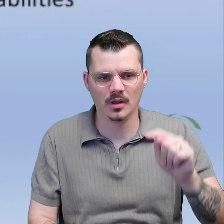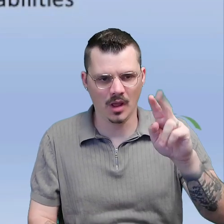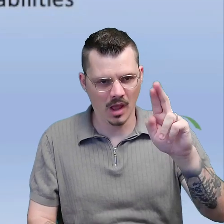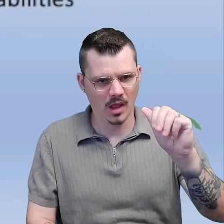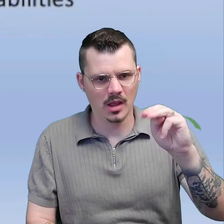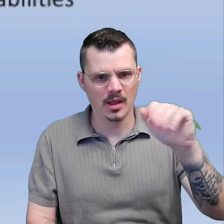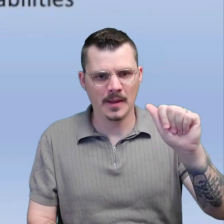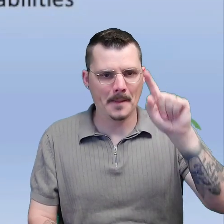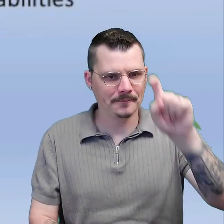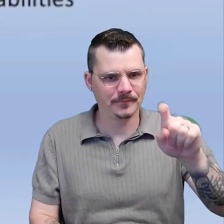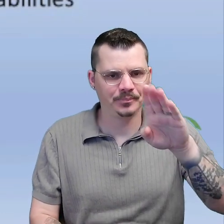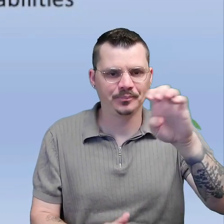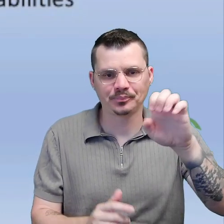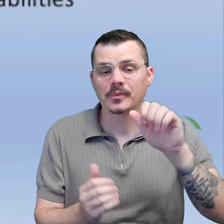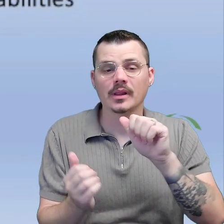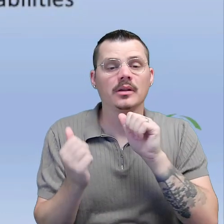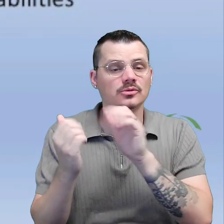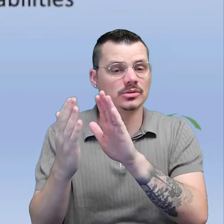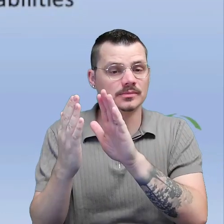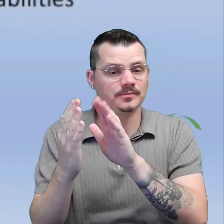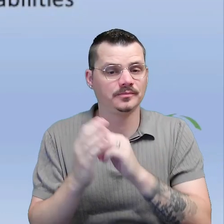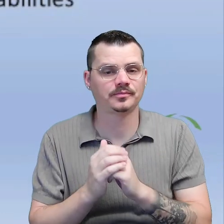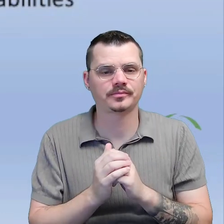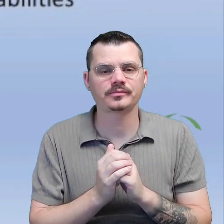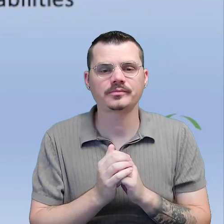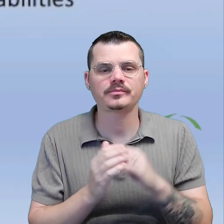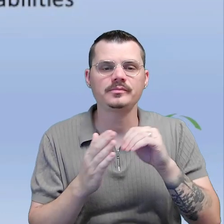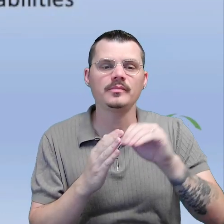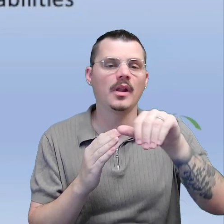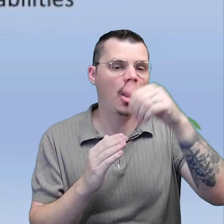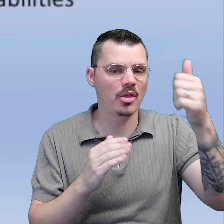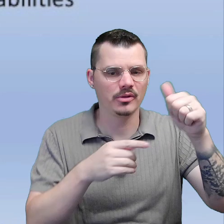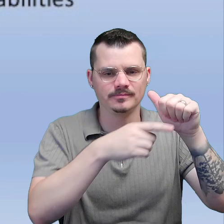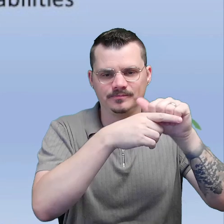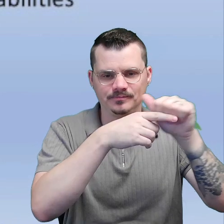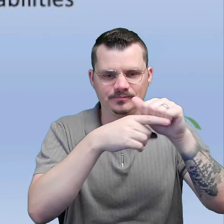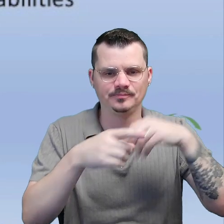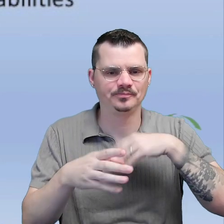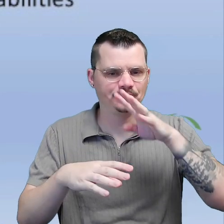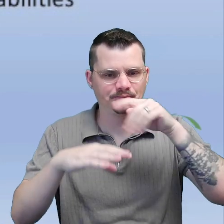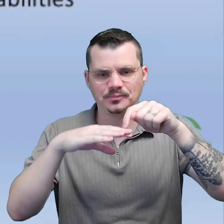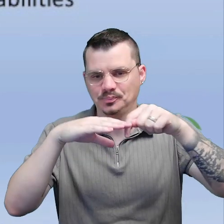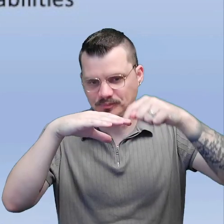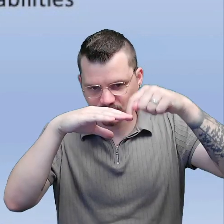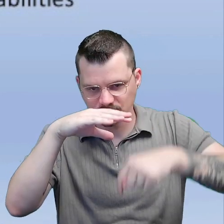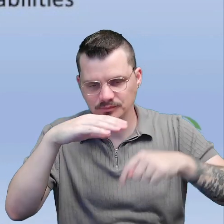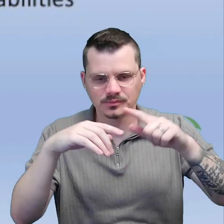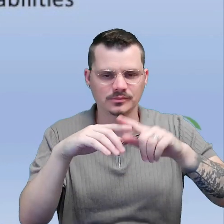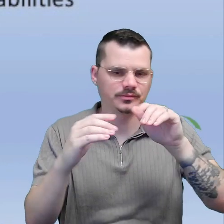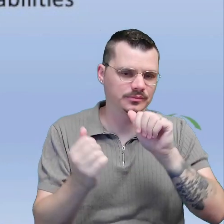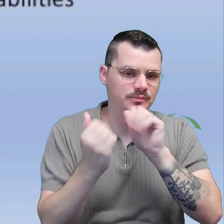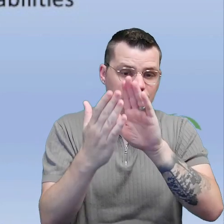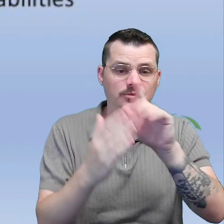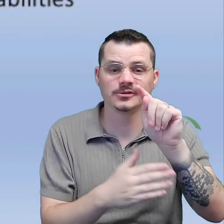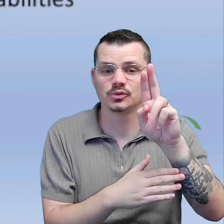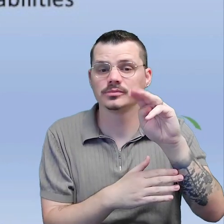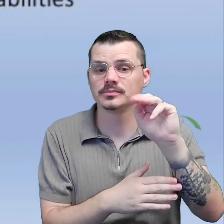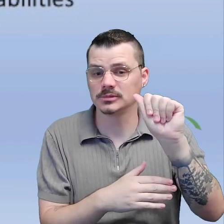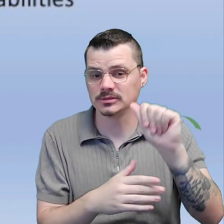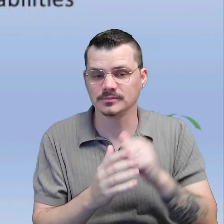Trauma must be addressed, and in other seminars, we talk in a lot more detail about addressing